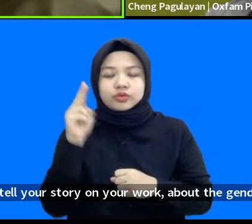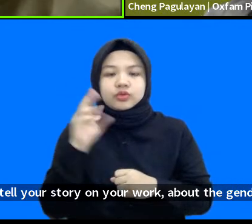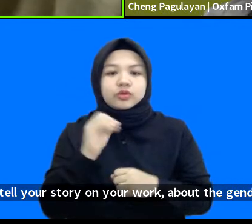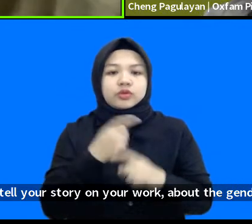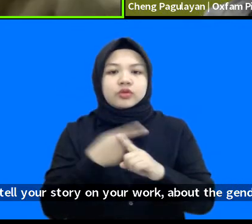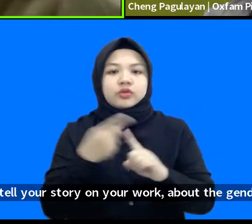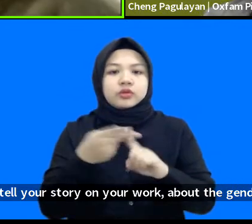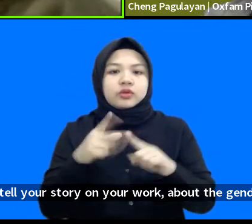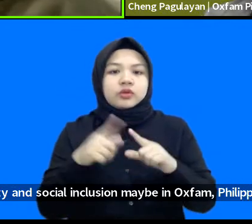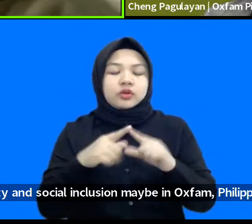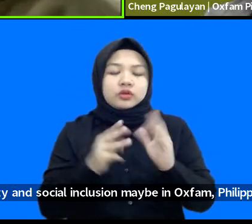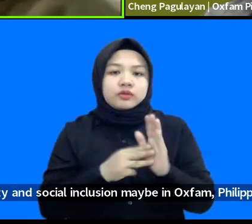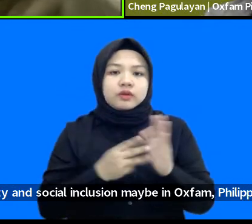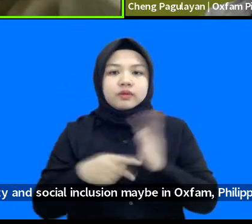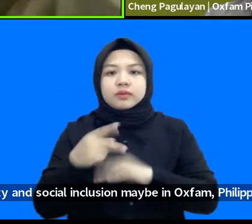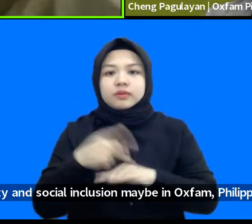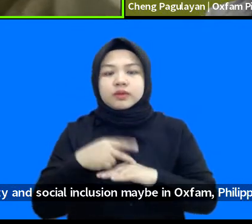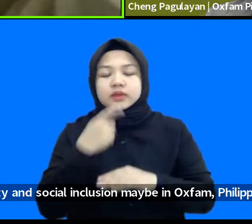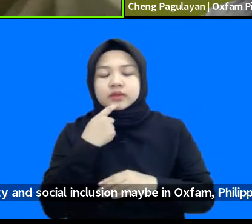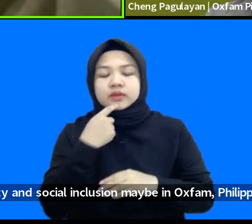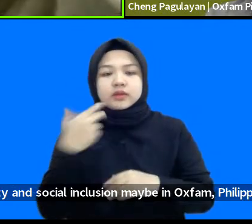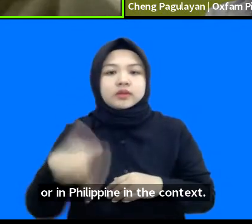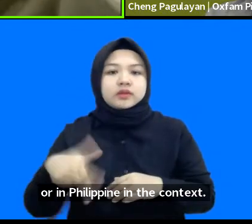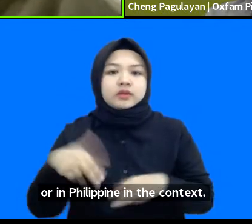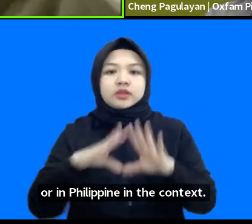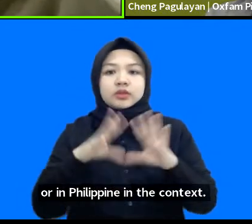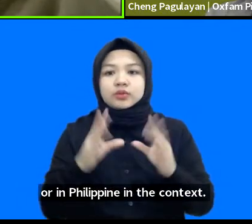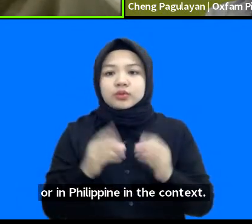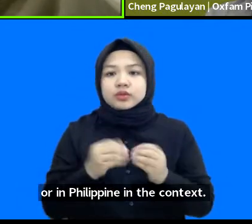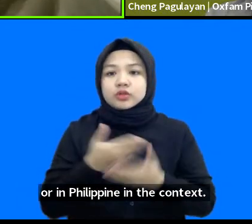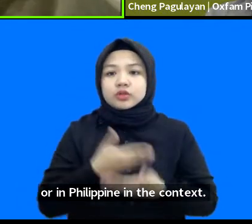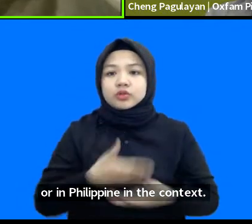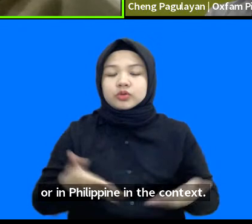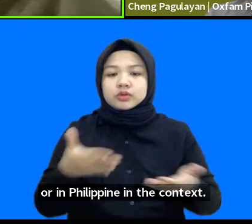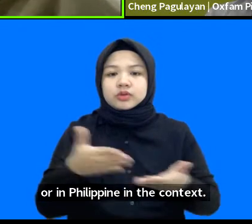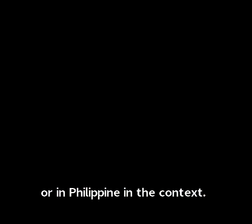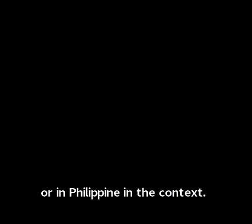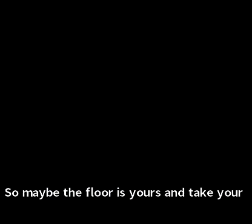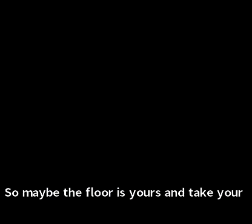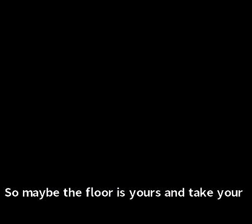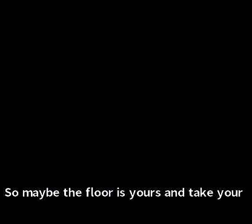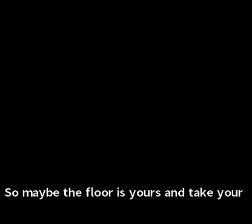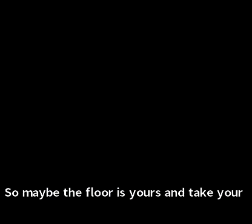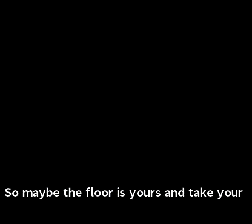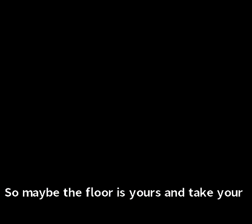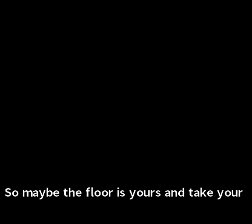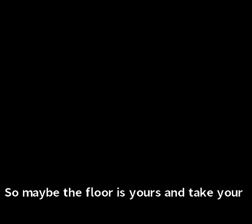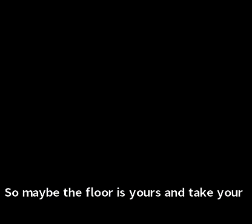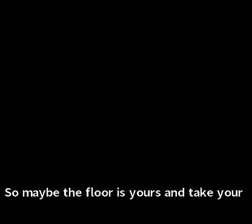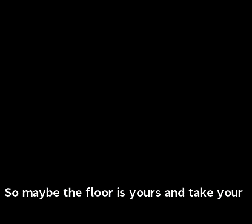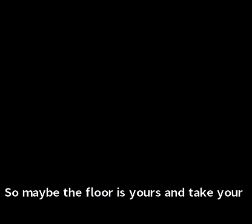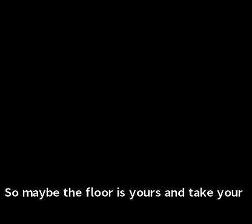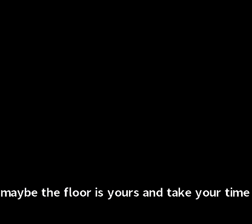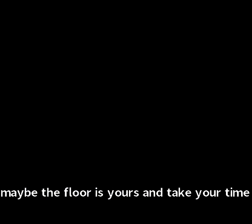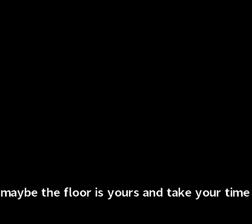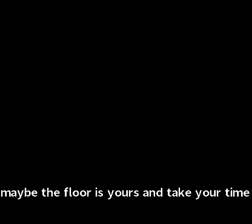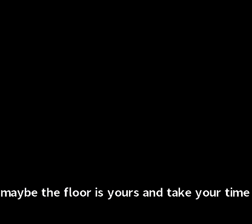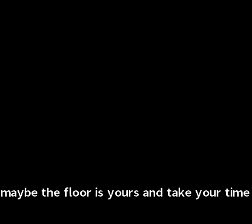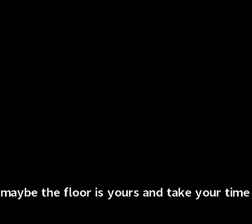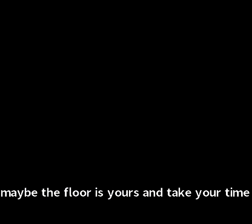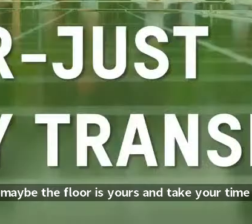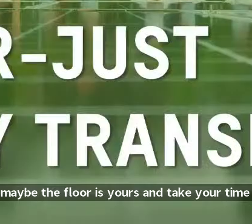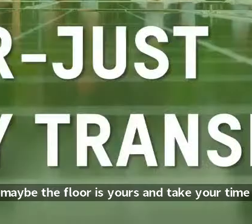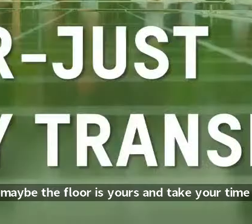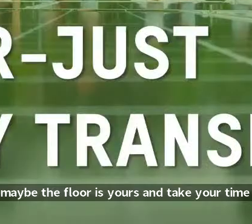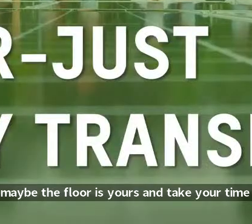in Philippine in the context. So maybe the floor is yours and take your time to elaborate this issue. Come on,